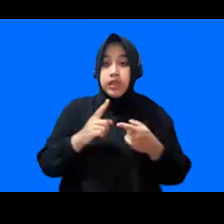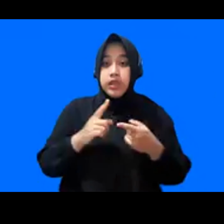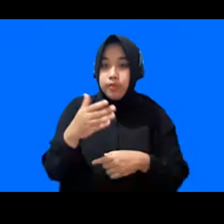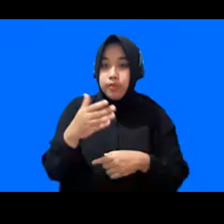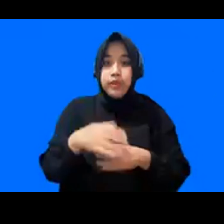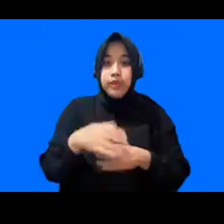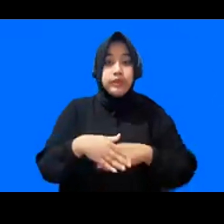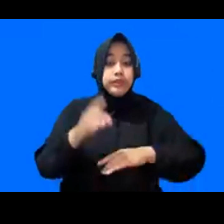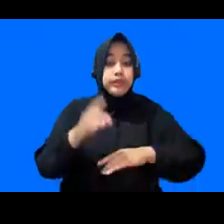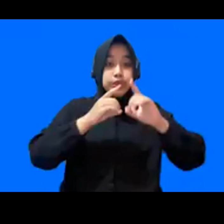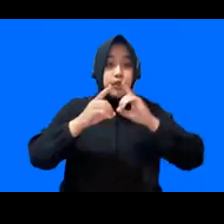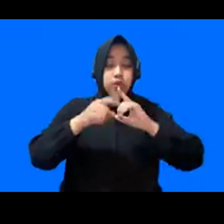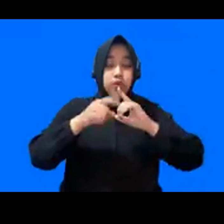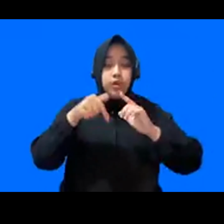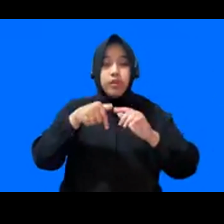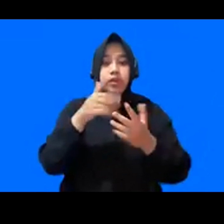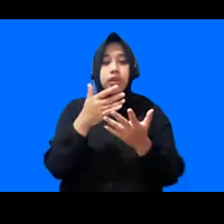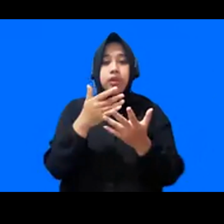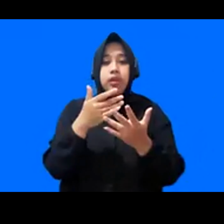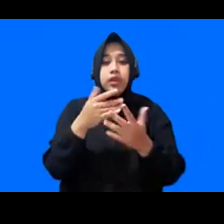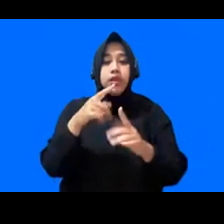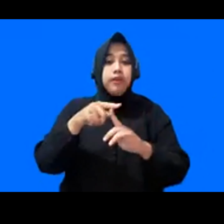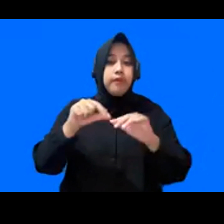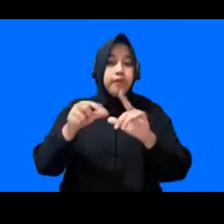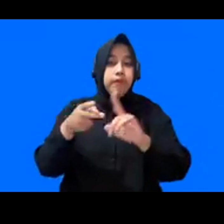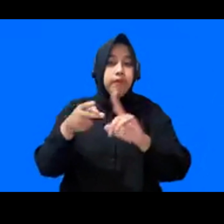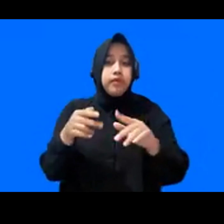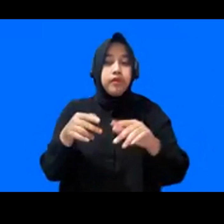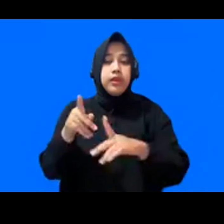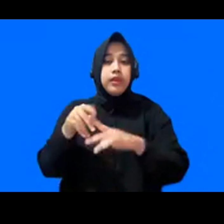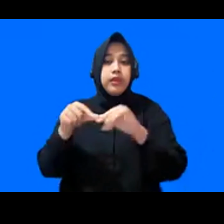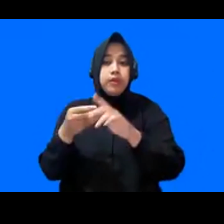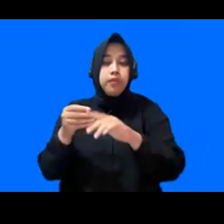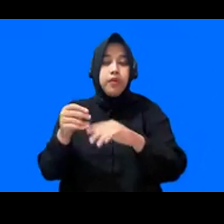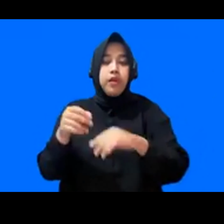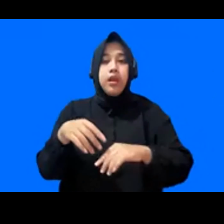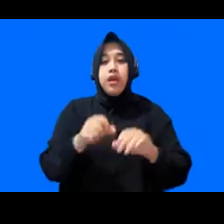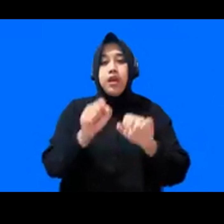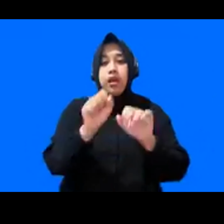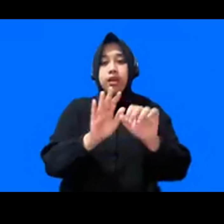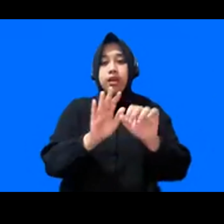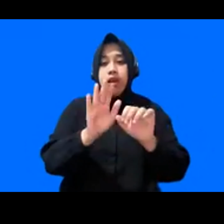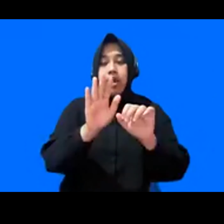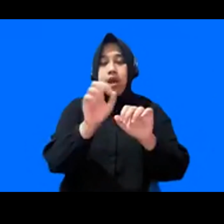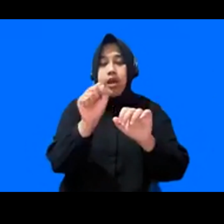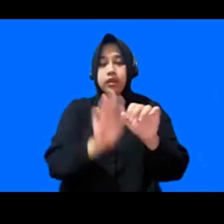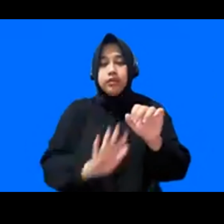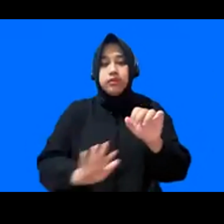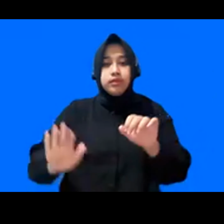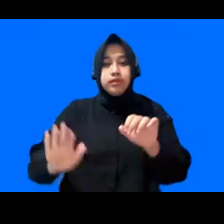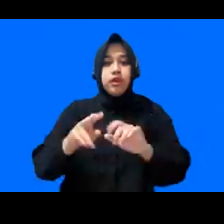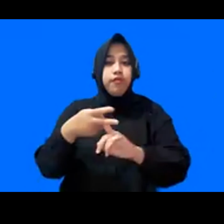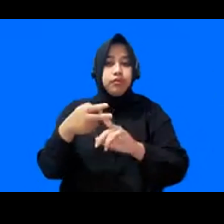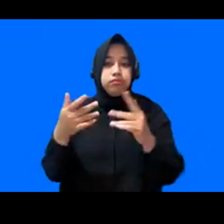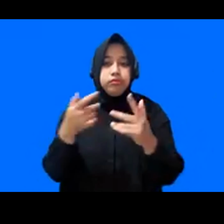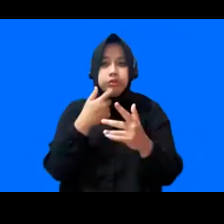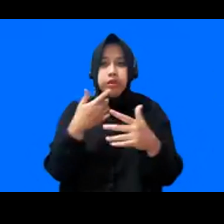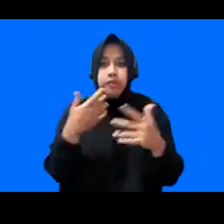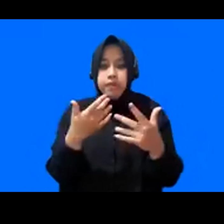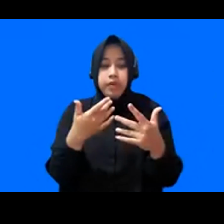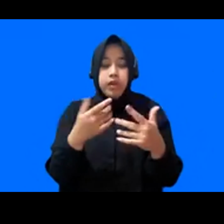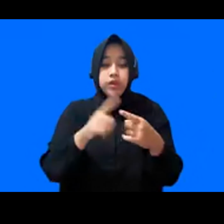and facilitated by Rambal and the Asia Foundation have been instrumental in exploring how we can transform our cities